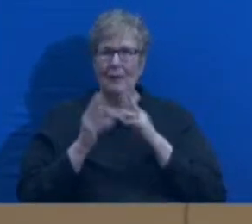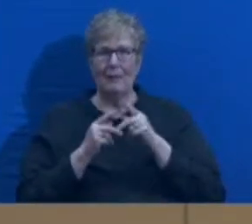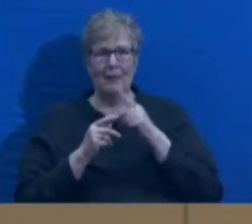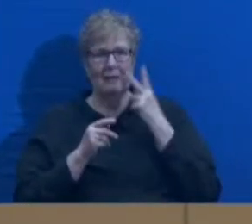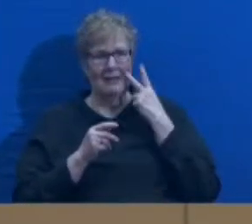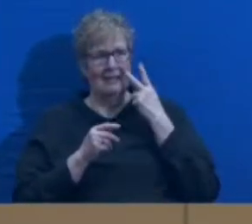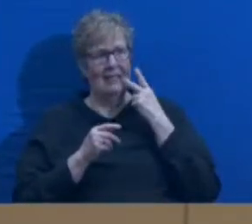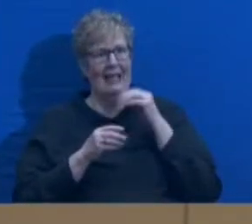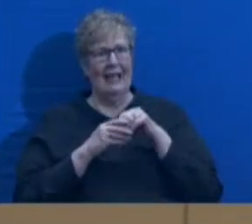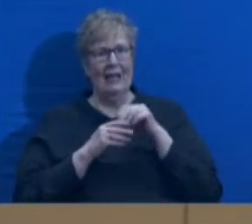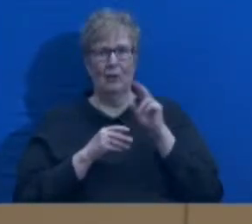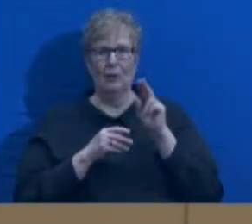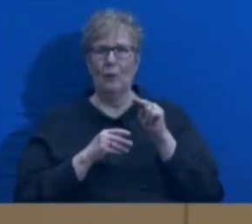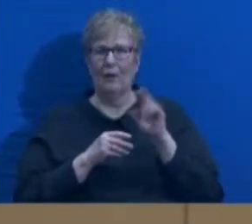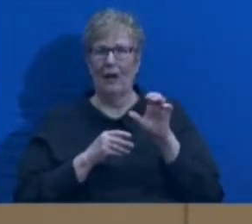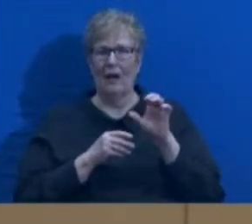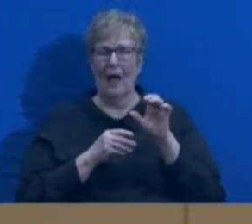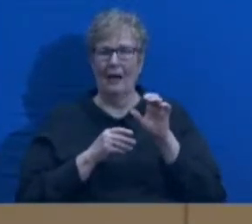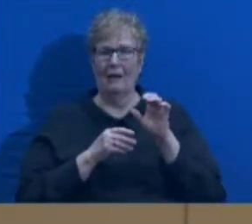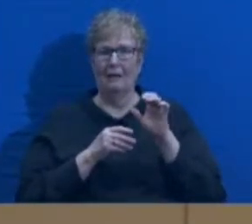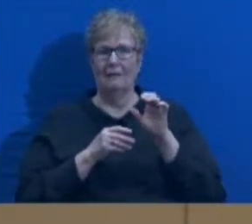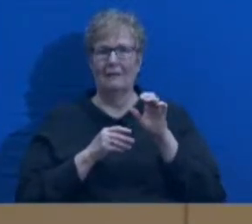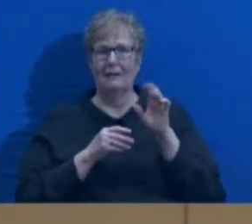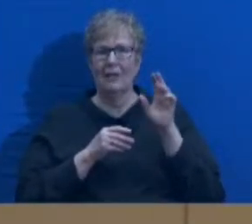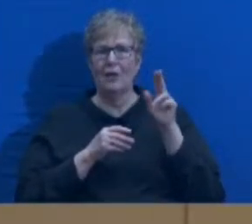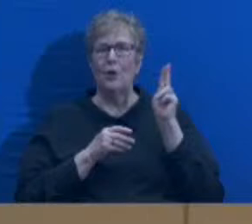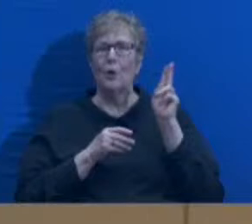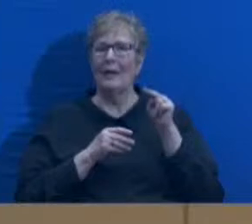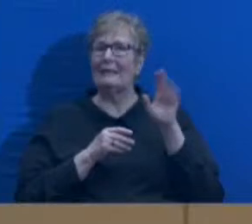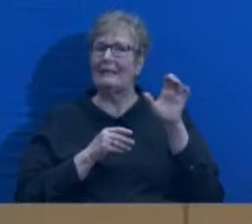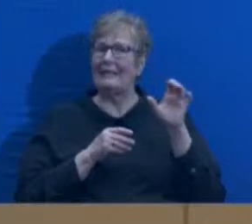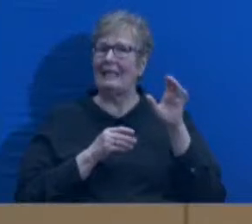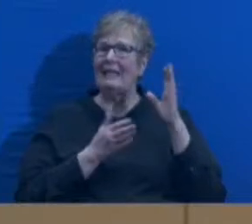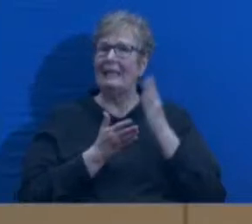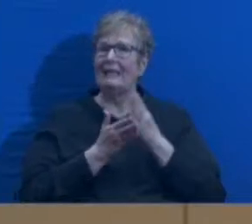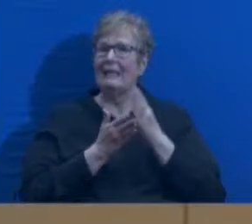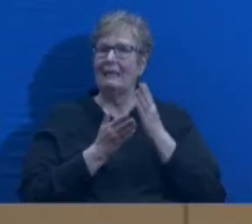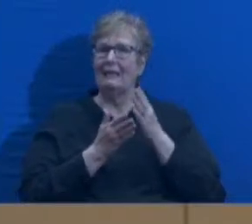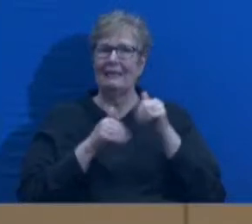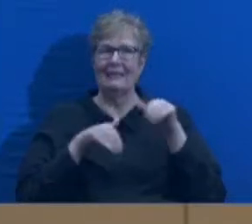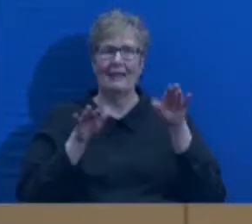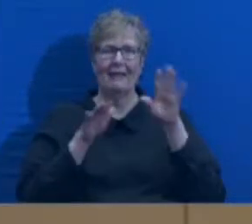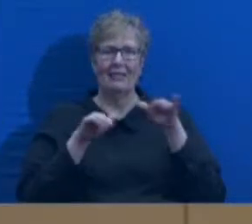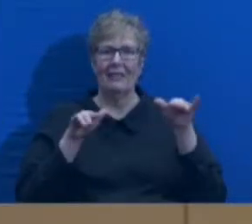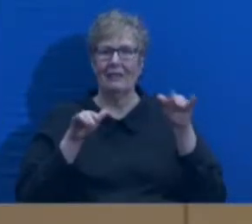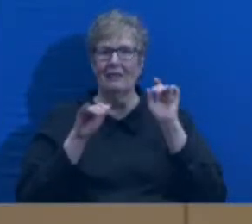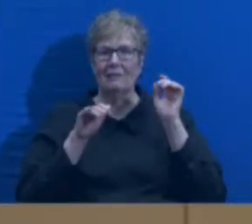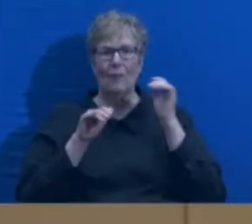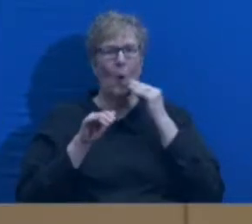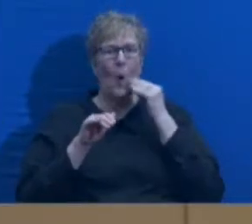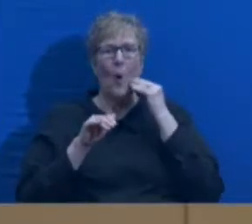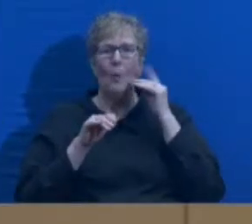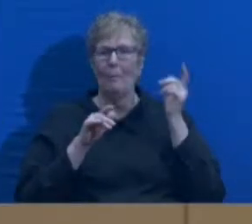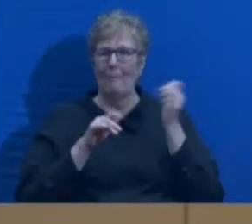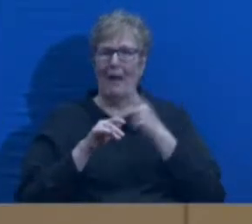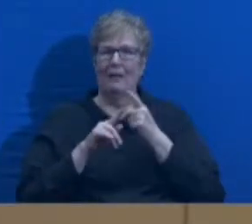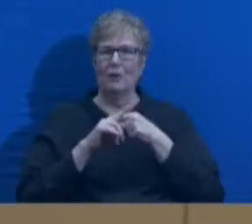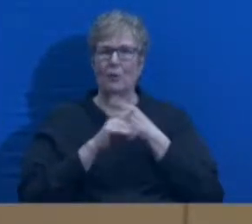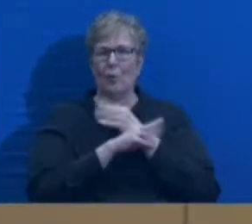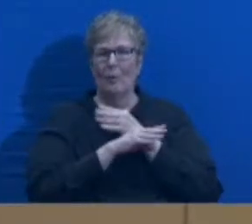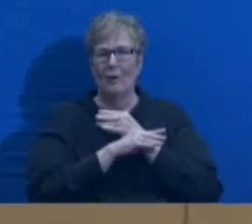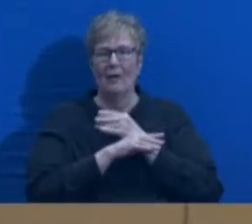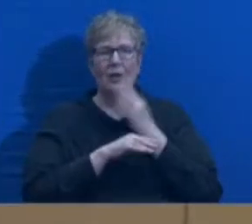have scaled back to remote learning. Do you have any recommendations for the University of North Carolina